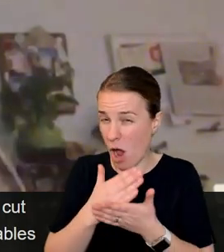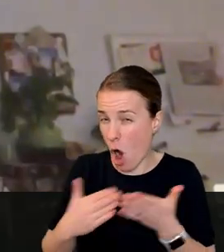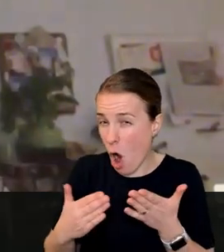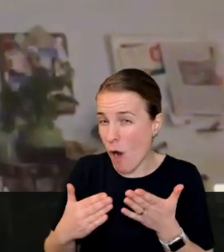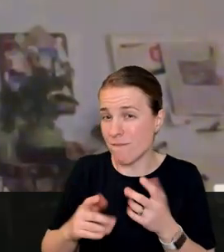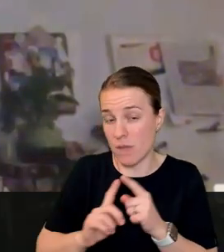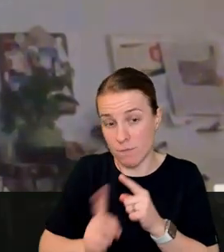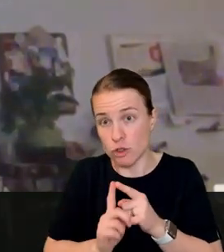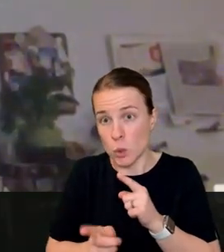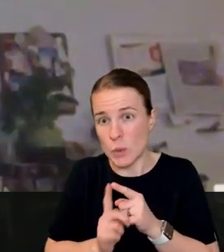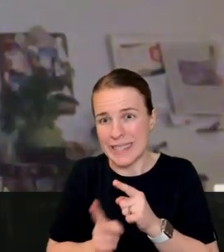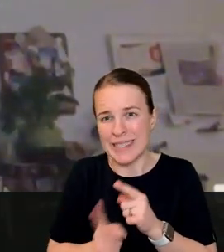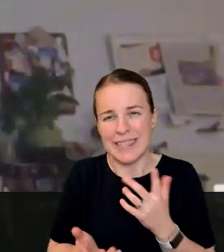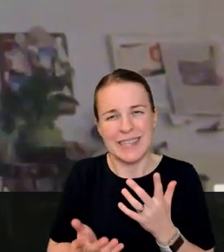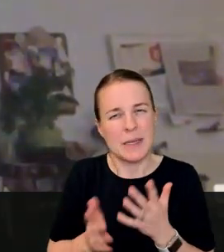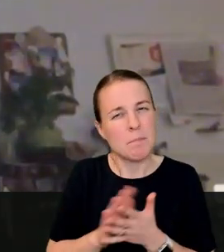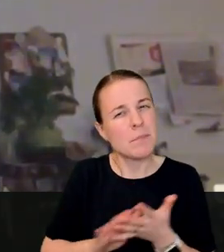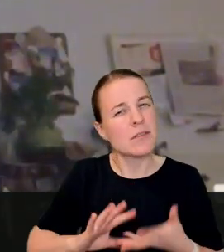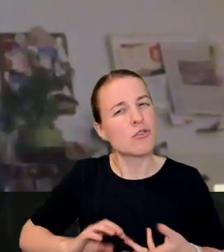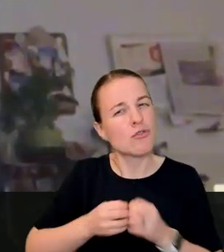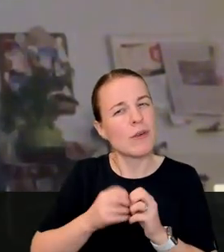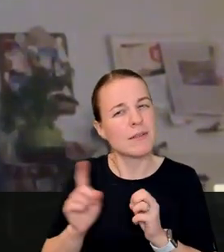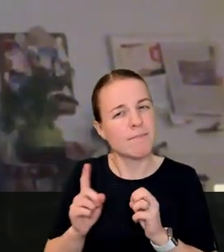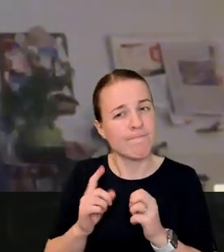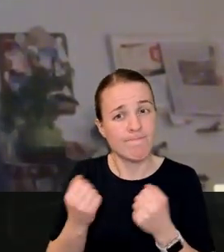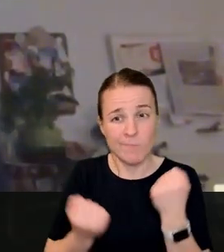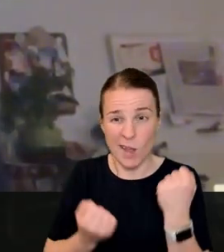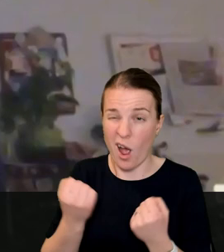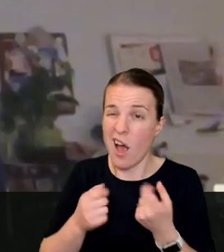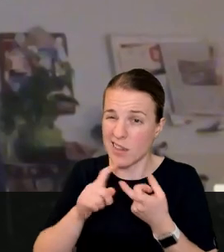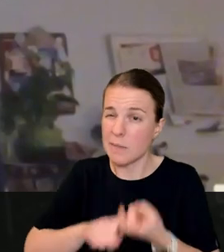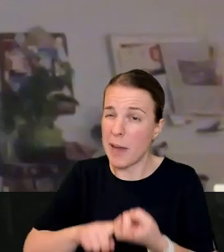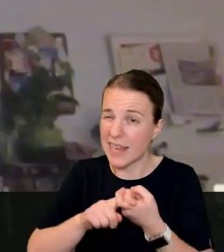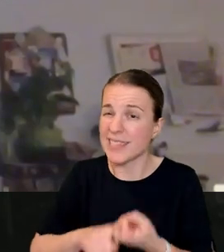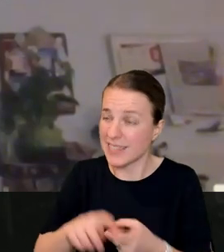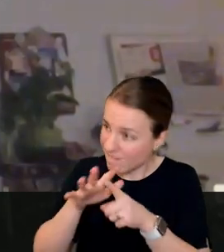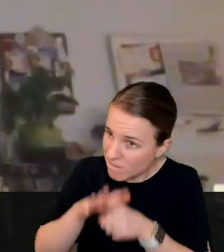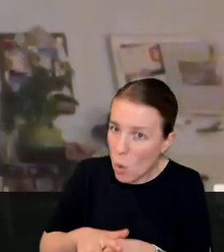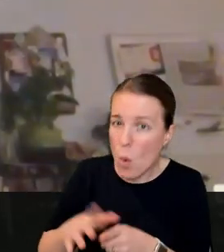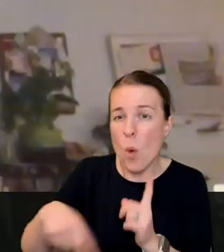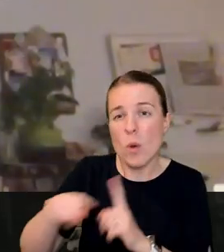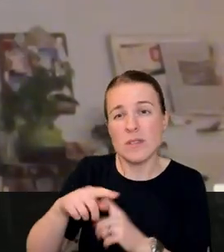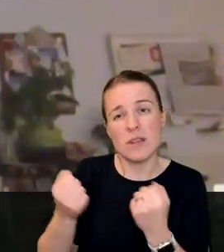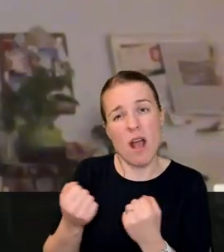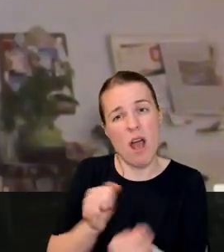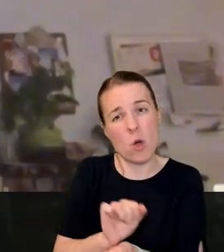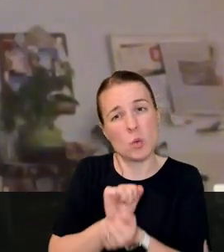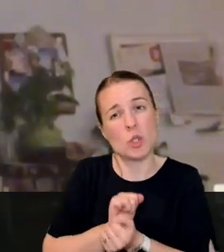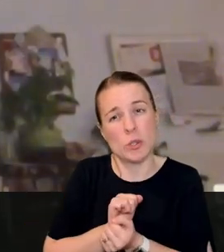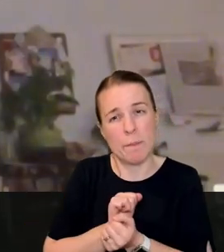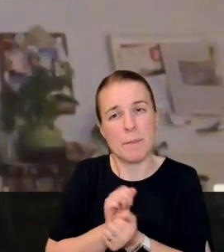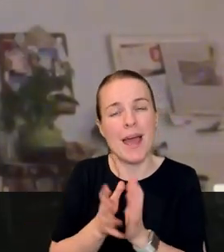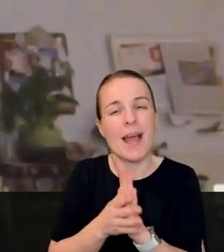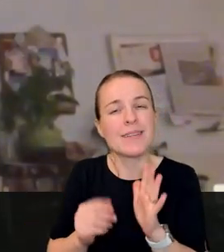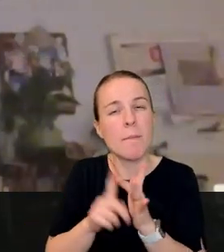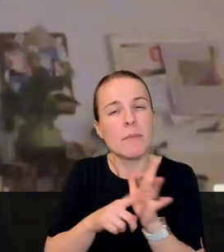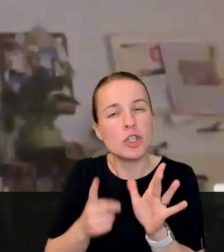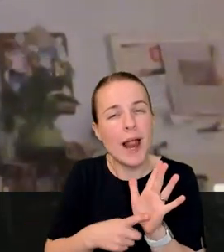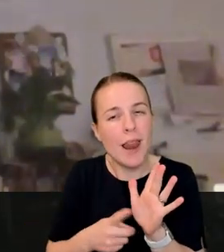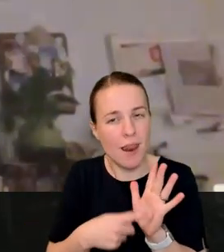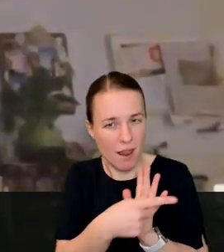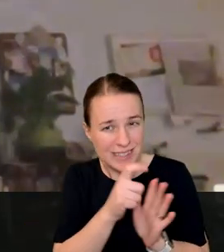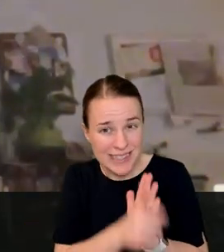what this is doing is creating car dependency, forced car ownership. So this is people like Jill who have to own a car